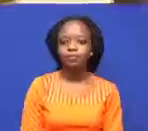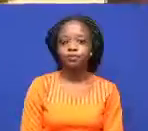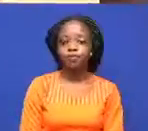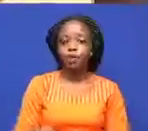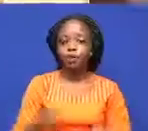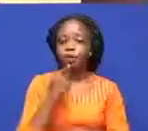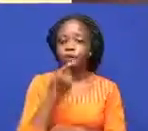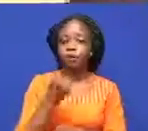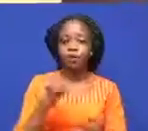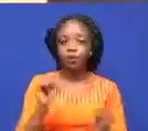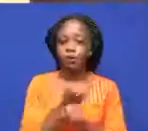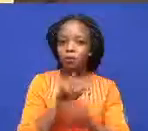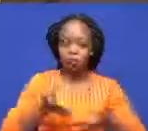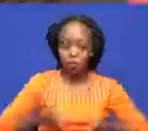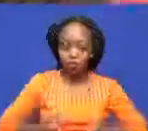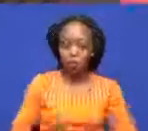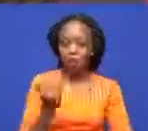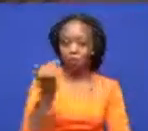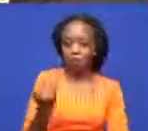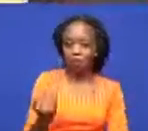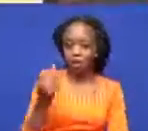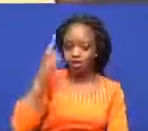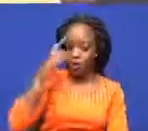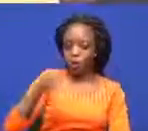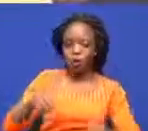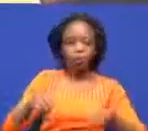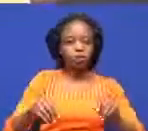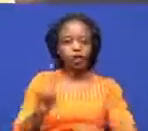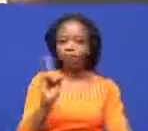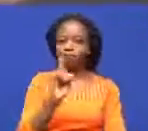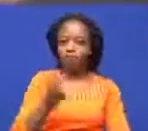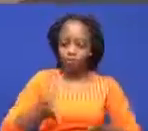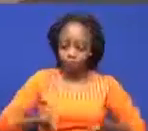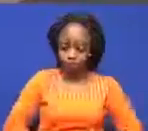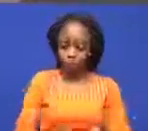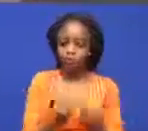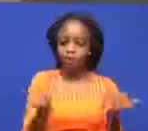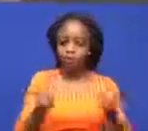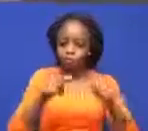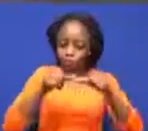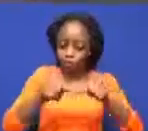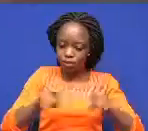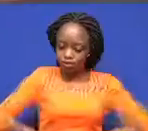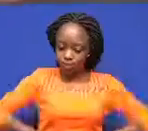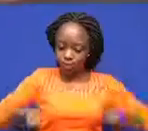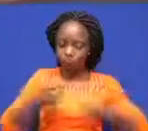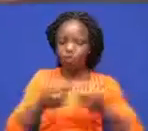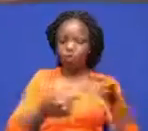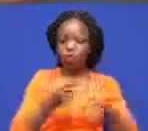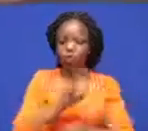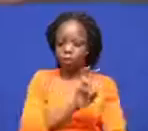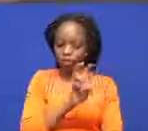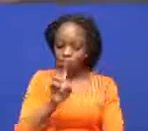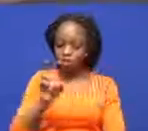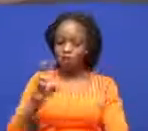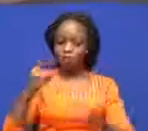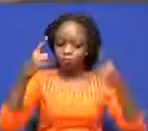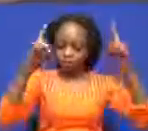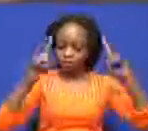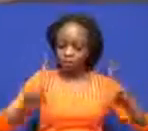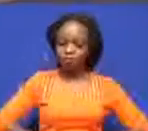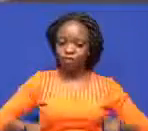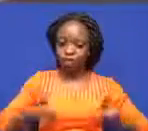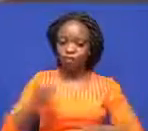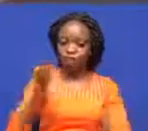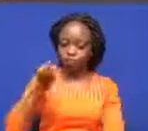Tumesema hatutazaa watoto tukizalia mchanga. Tunazaa watoto, watoto waishi. Na tuwaone wakinawiri, waje